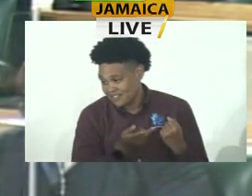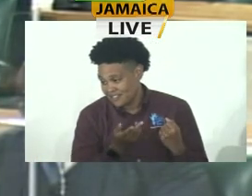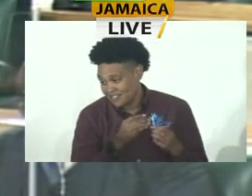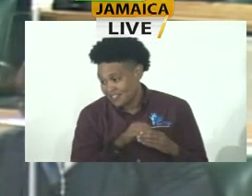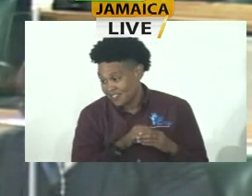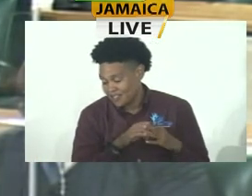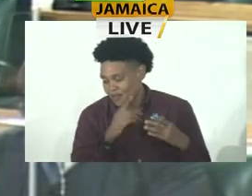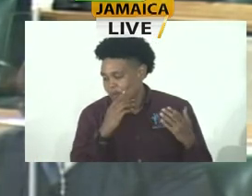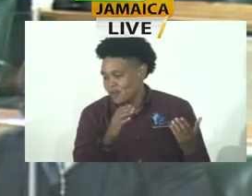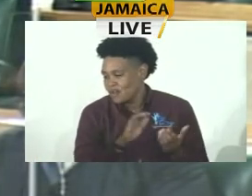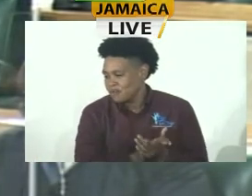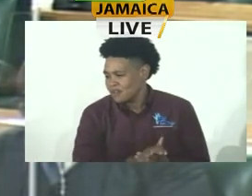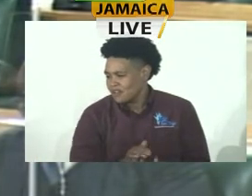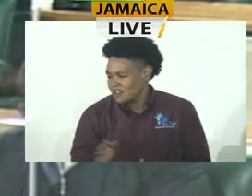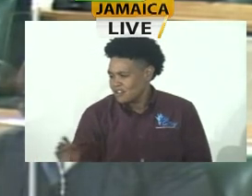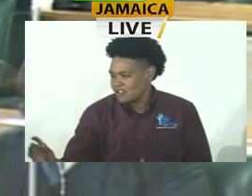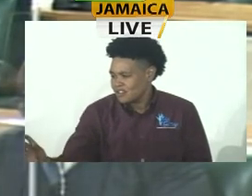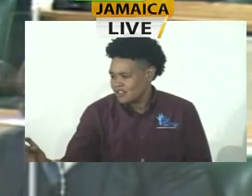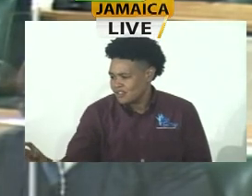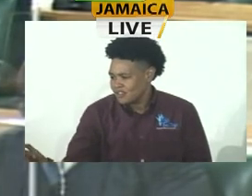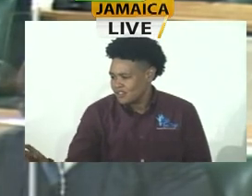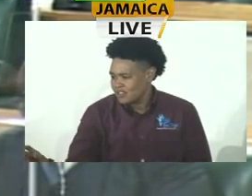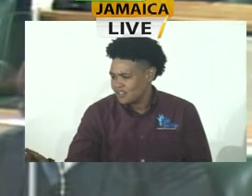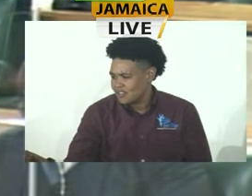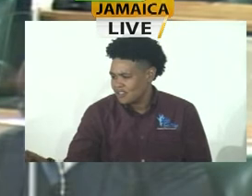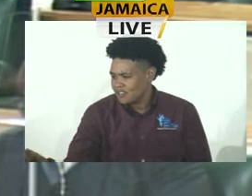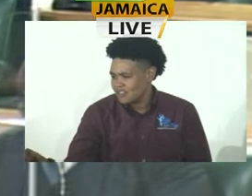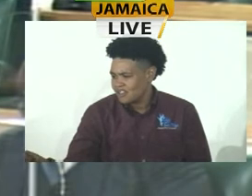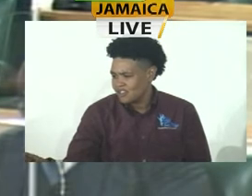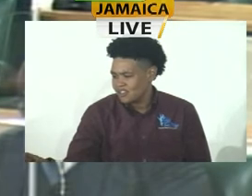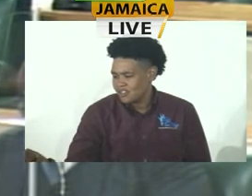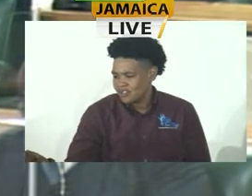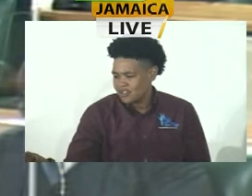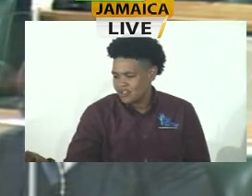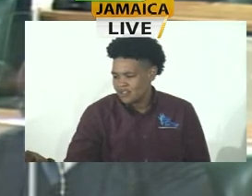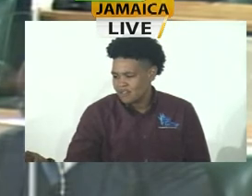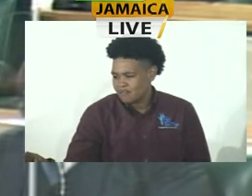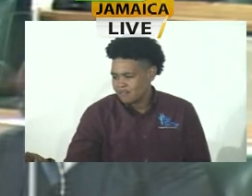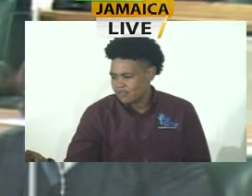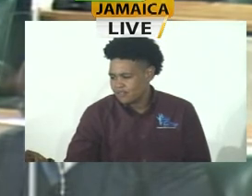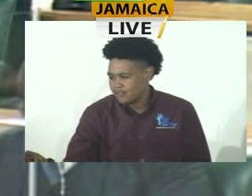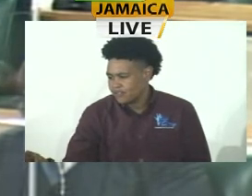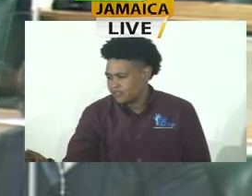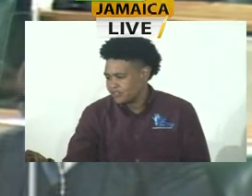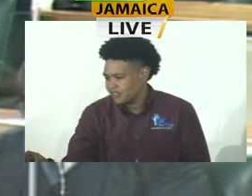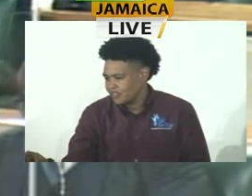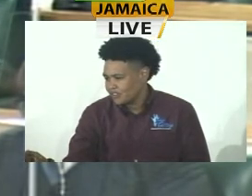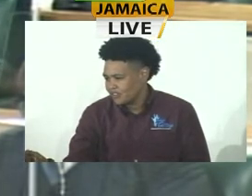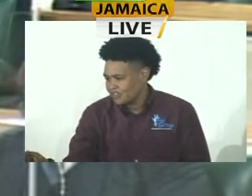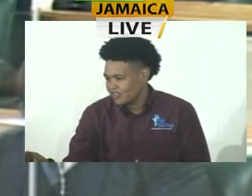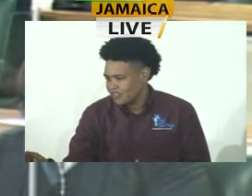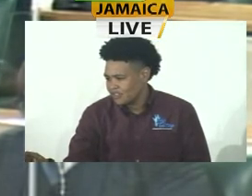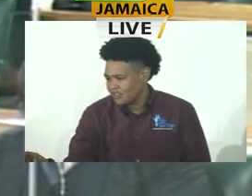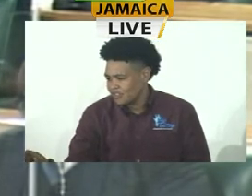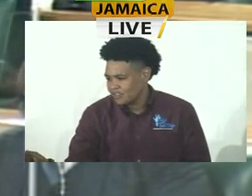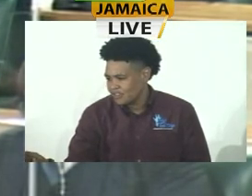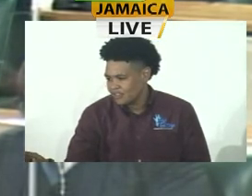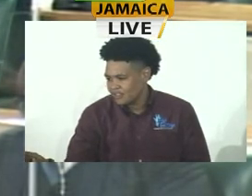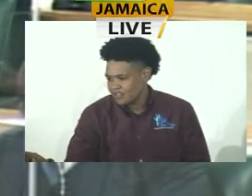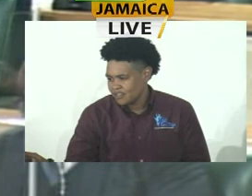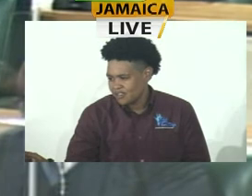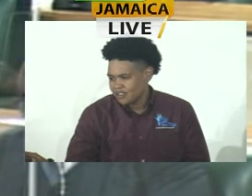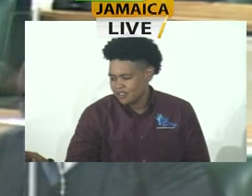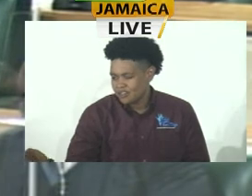madam speaker so the wedding cap remains at 15. beaches and rivers that are not under